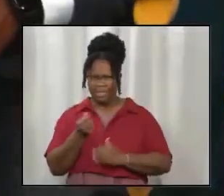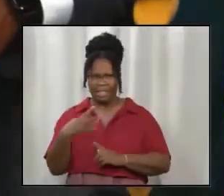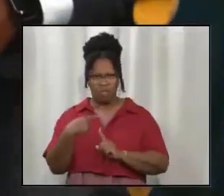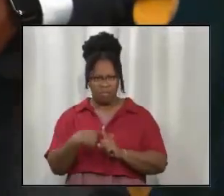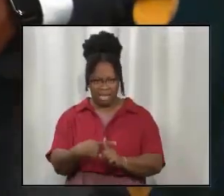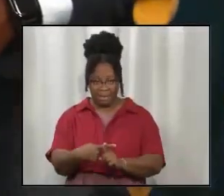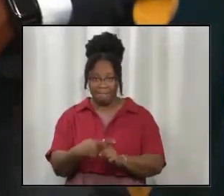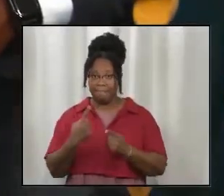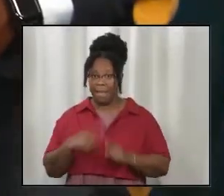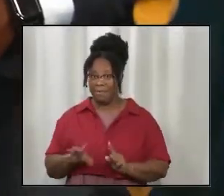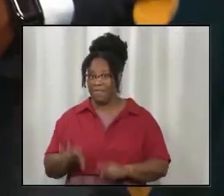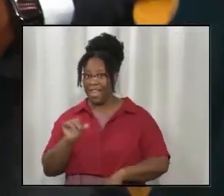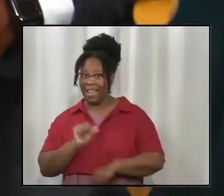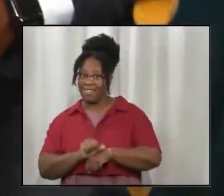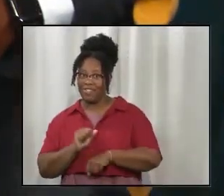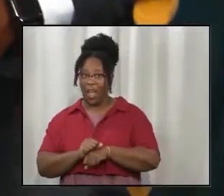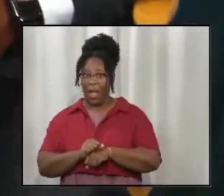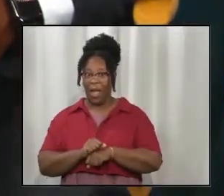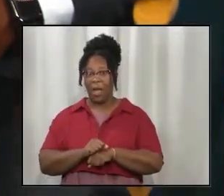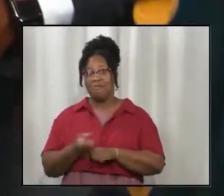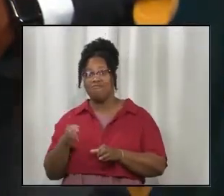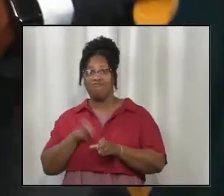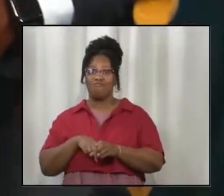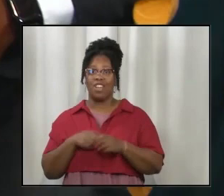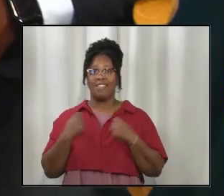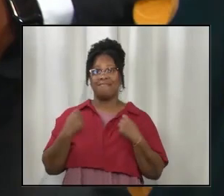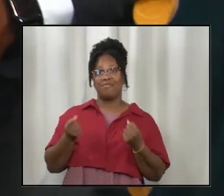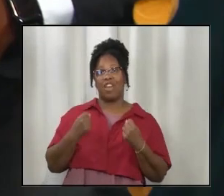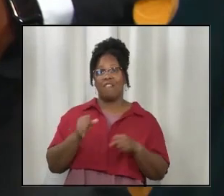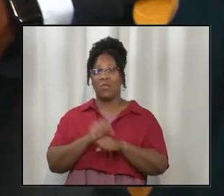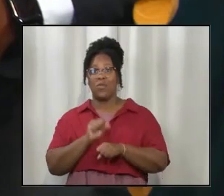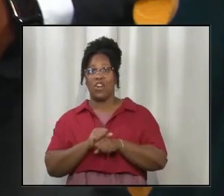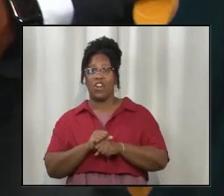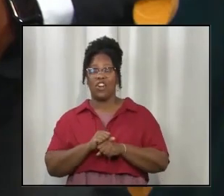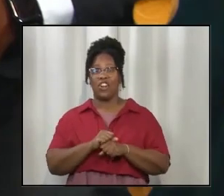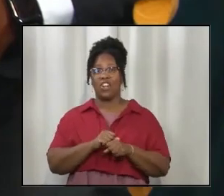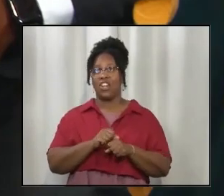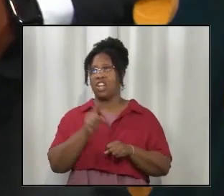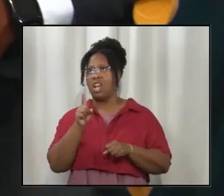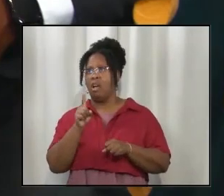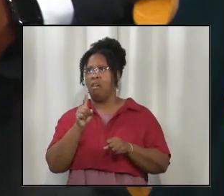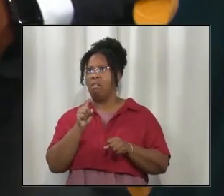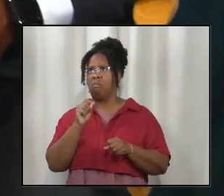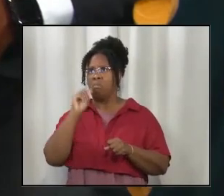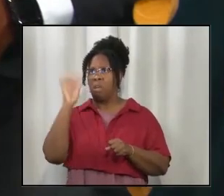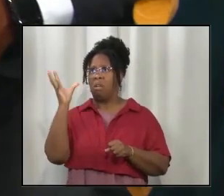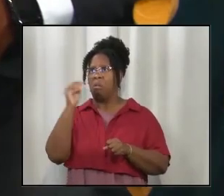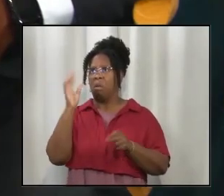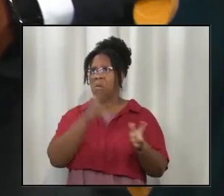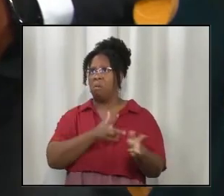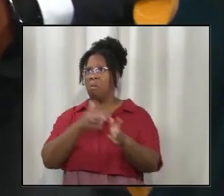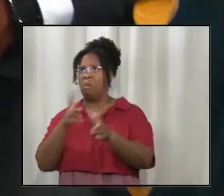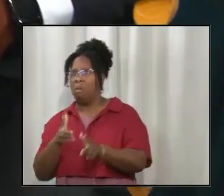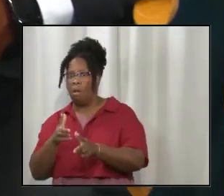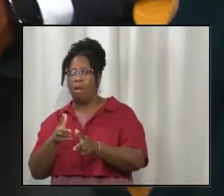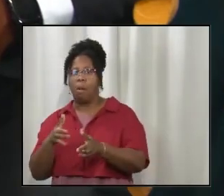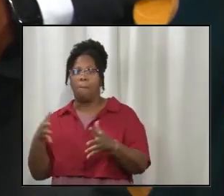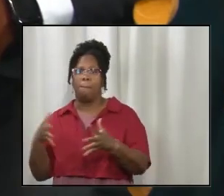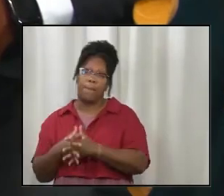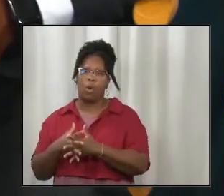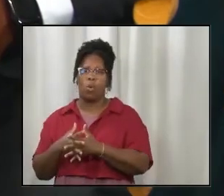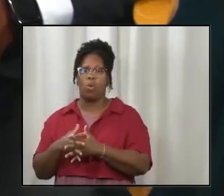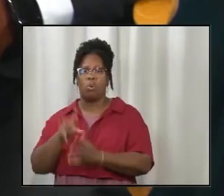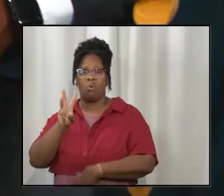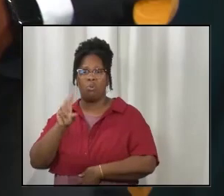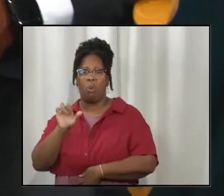job, they're driving to work one day, they get pulled over, and they get arrested for a warrant that was 2 years old. Yeah. They go to jail, they spend the